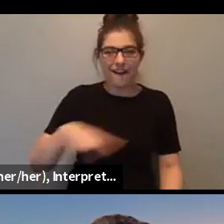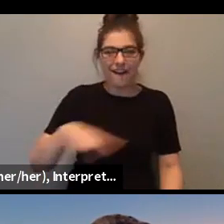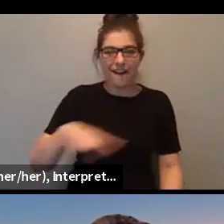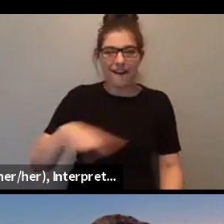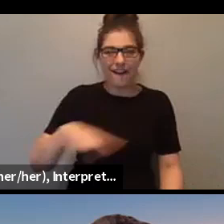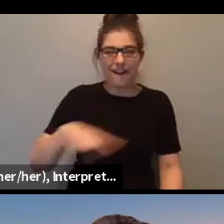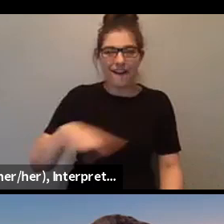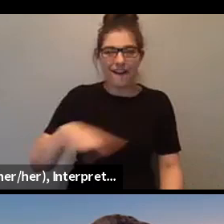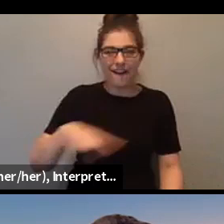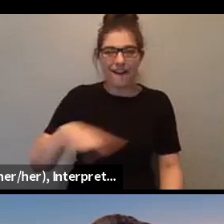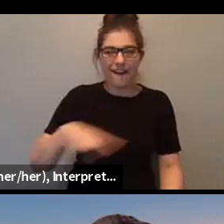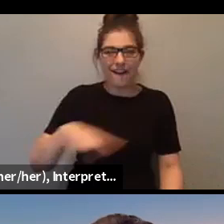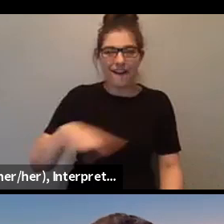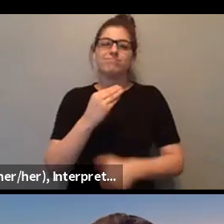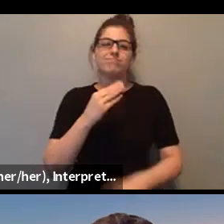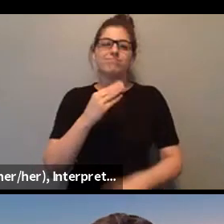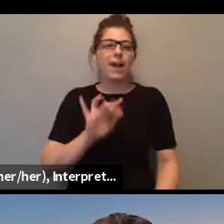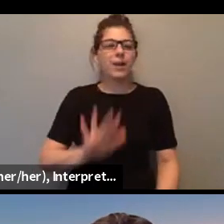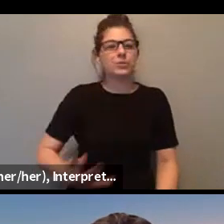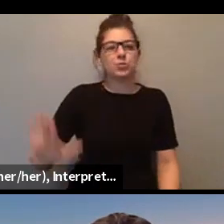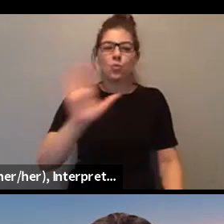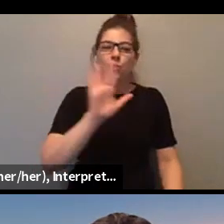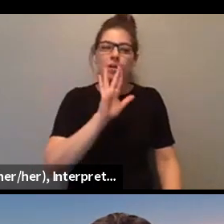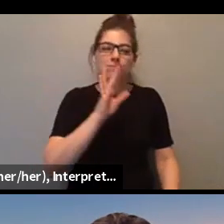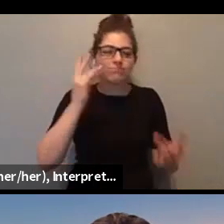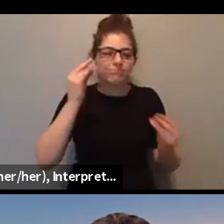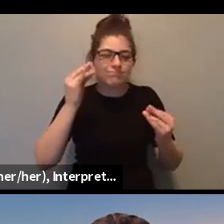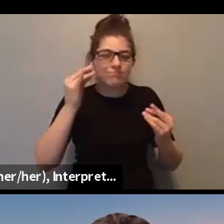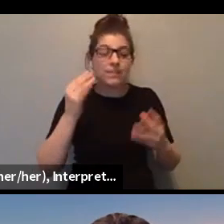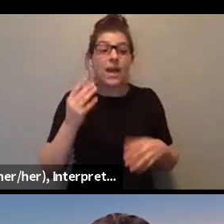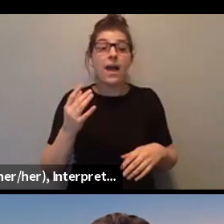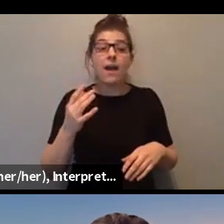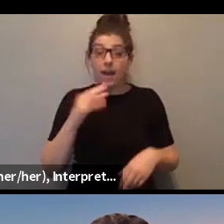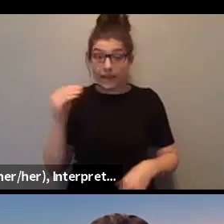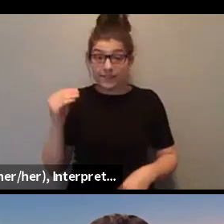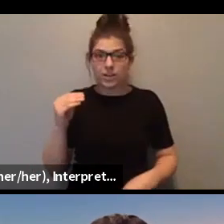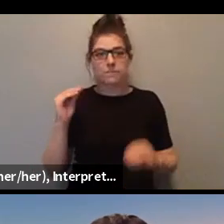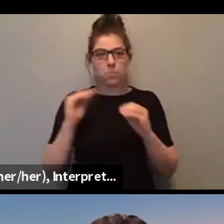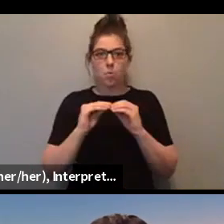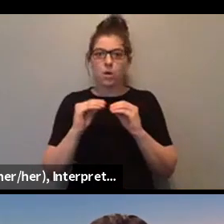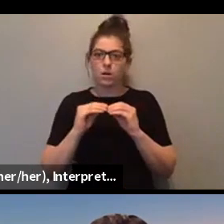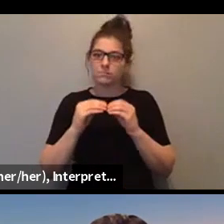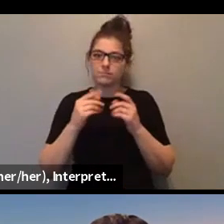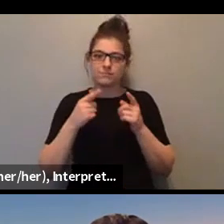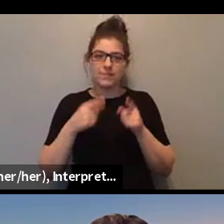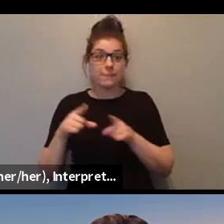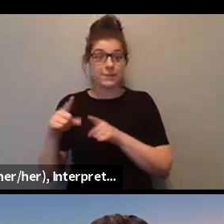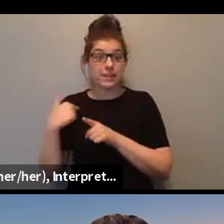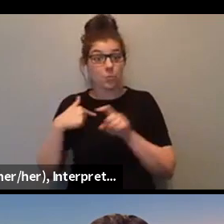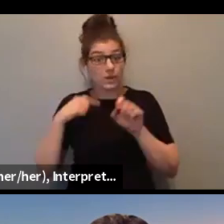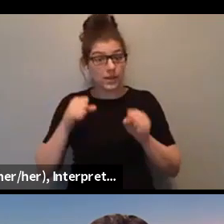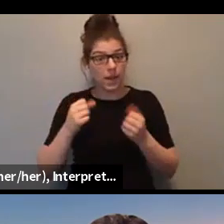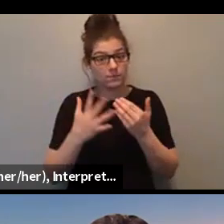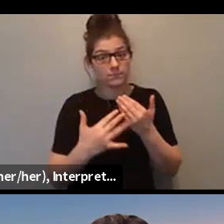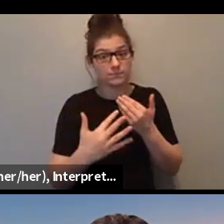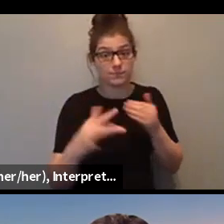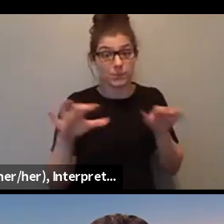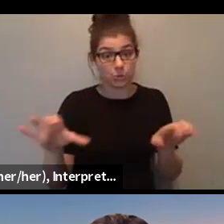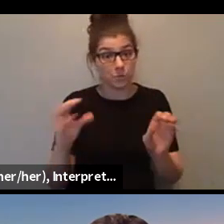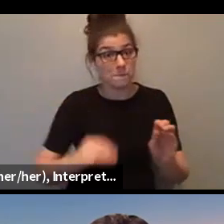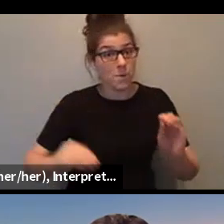and catalyzing to be done. And as has been really emphasized again and again all